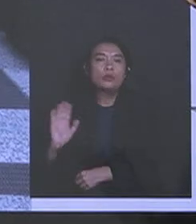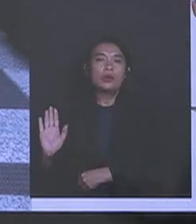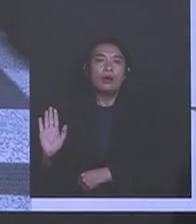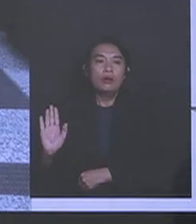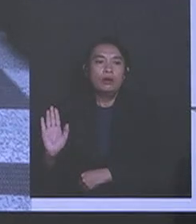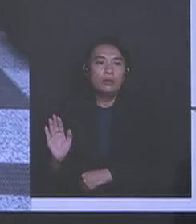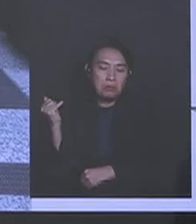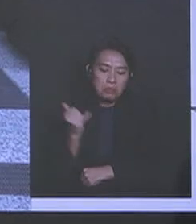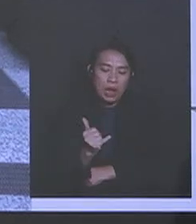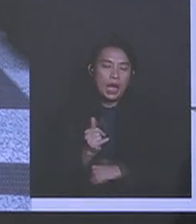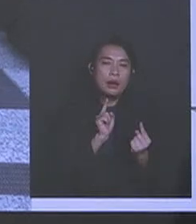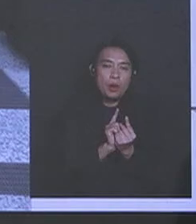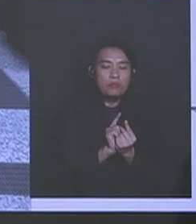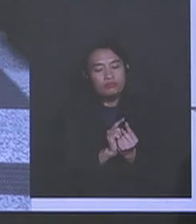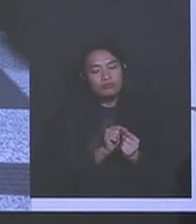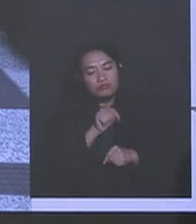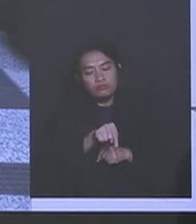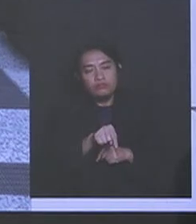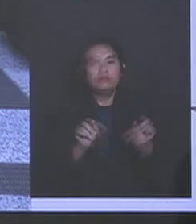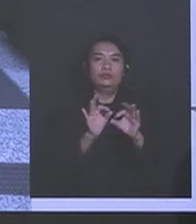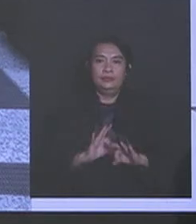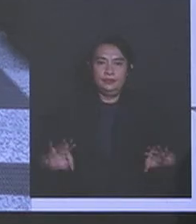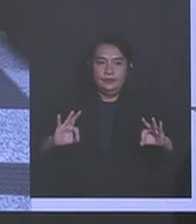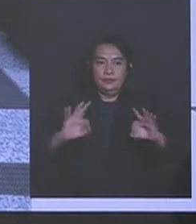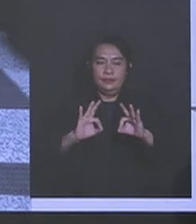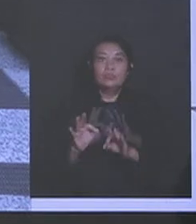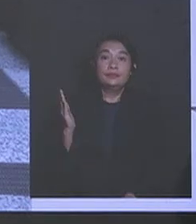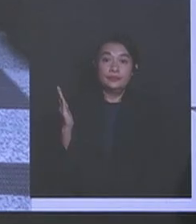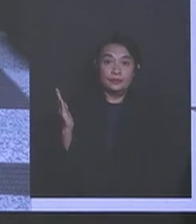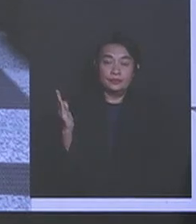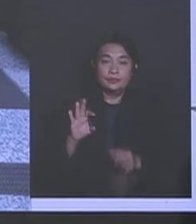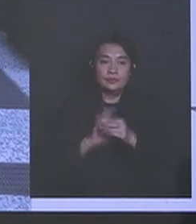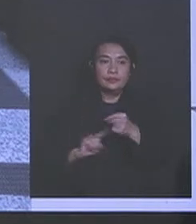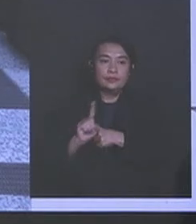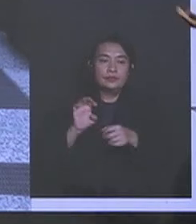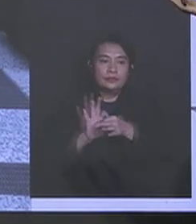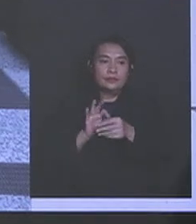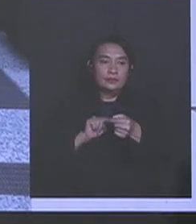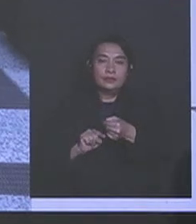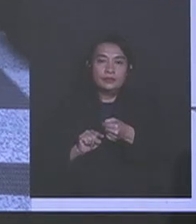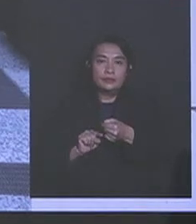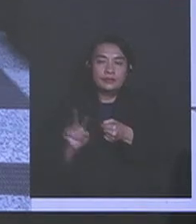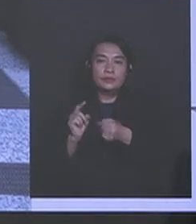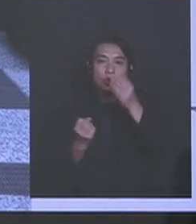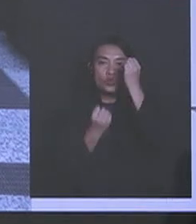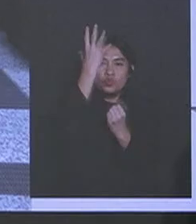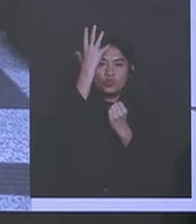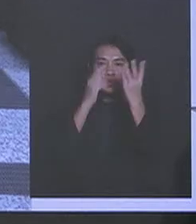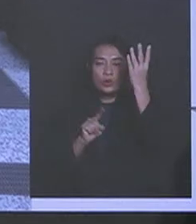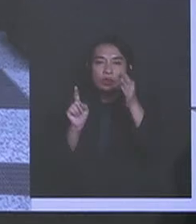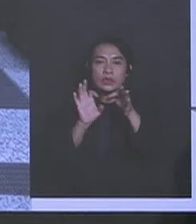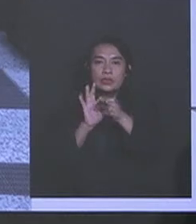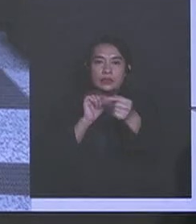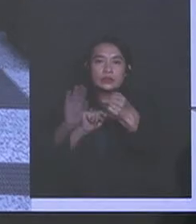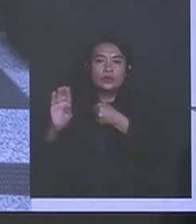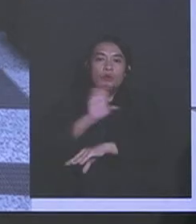image from the High Line that a friend of mine took that I really enjoyed, because it shows what can happen when, in this case, you're about 40 feet above the street